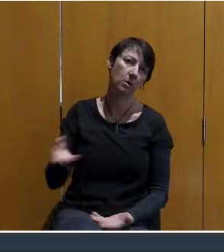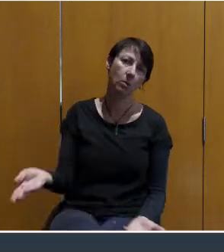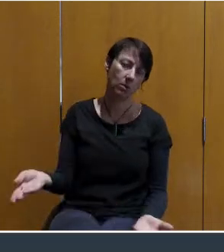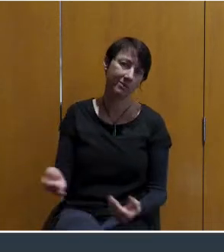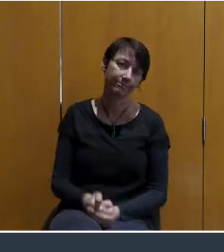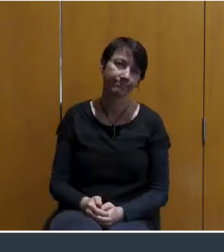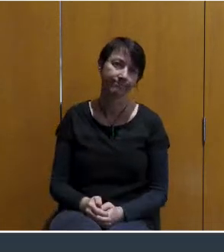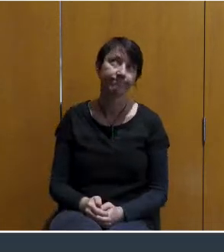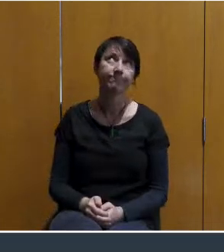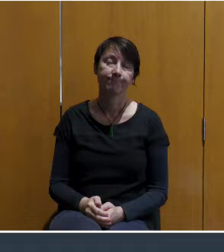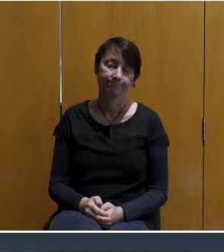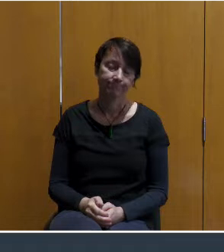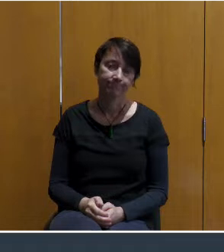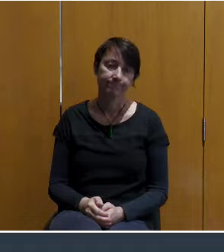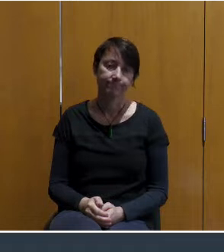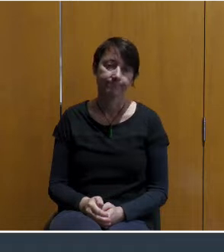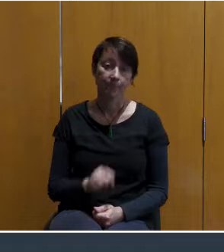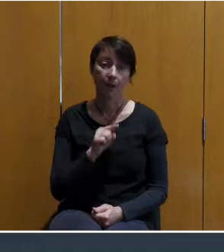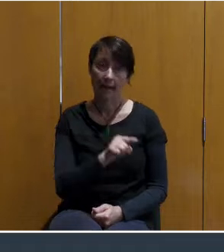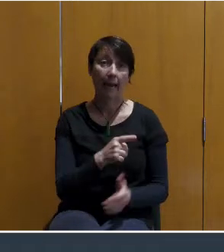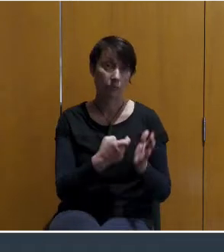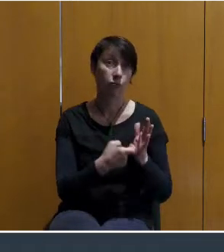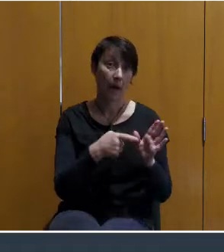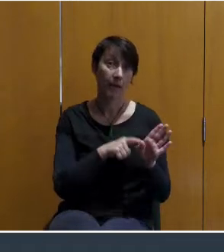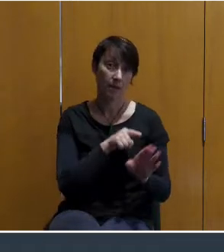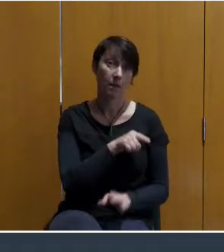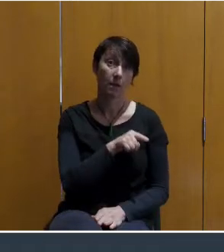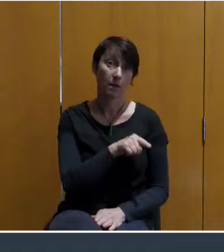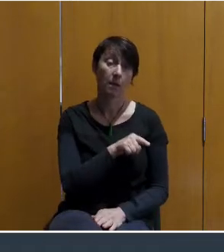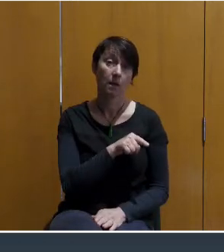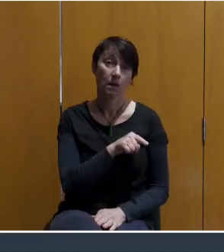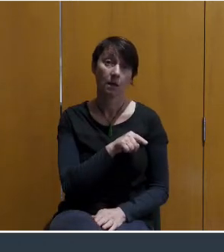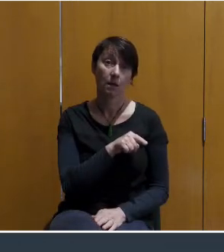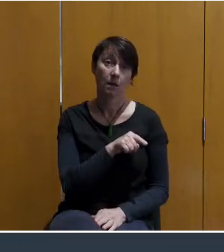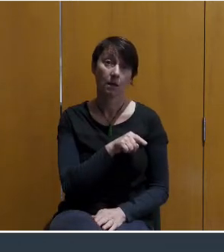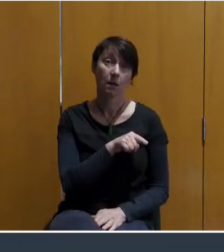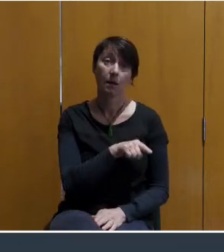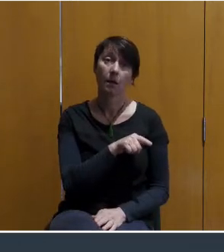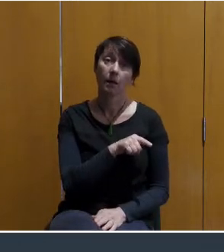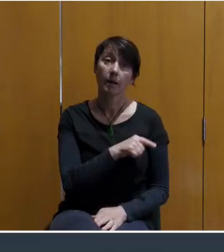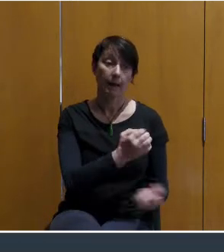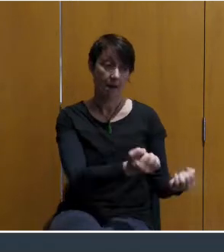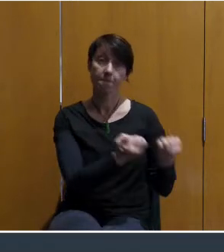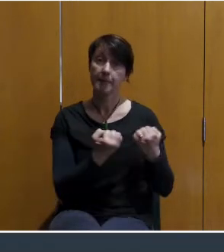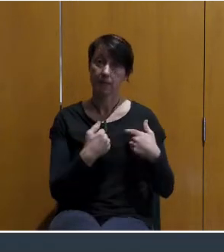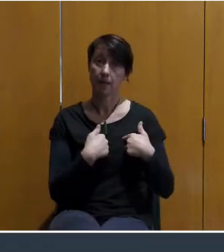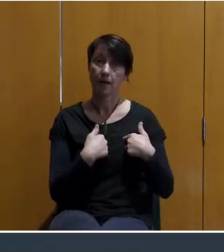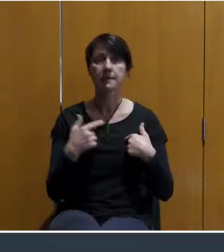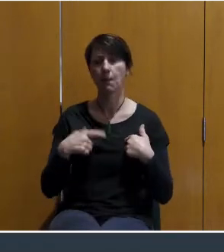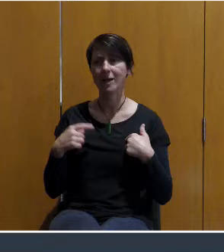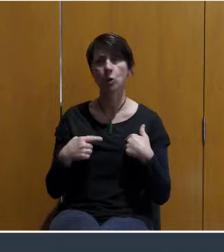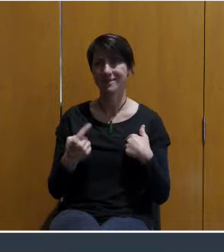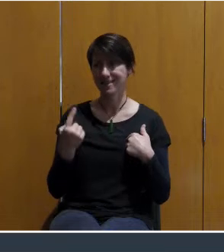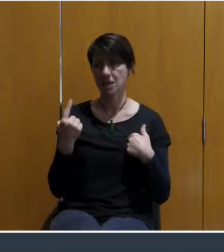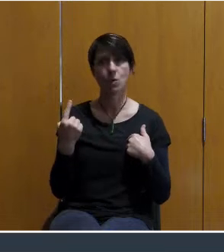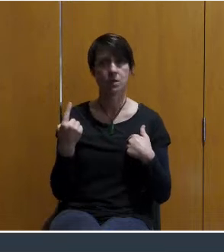And Ray also, he was helpful. He came out to us when there was a dog off lead,